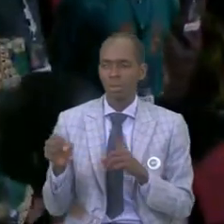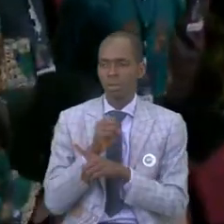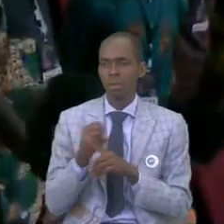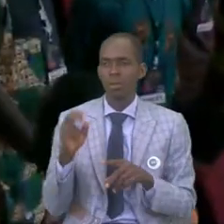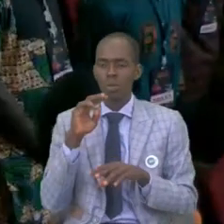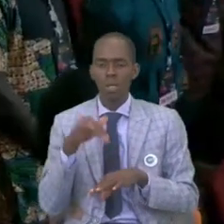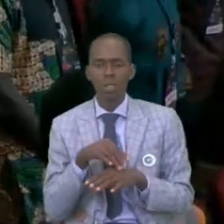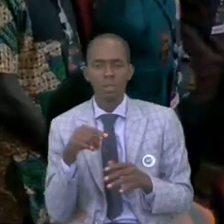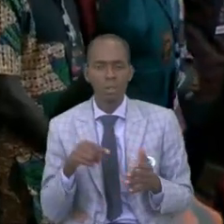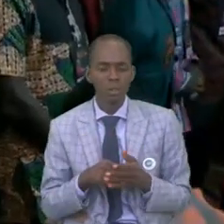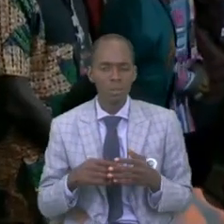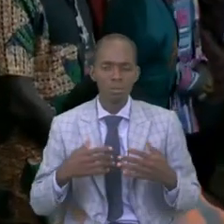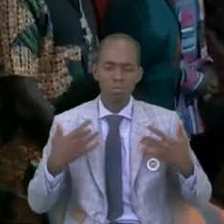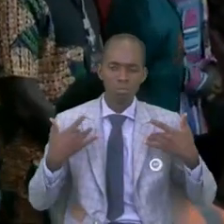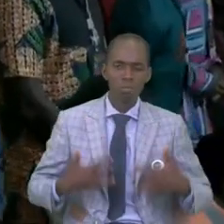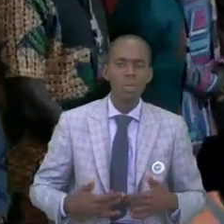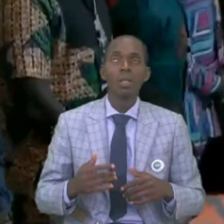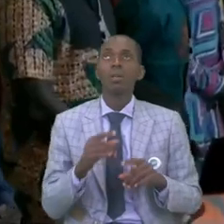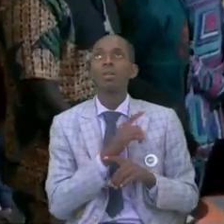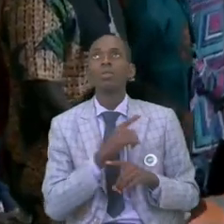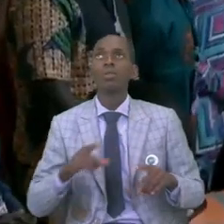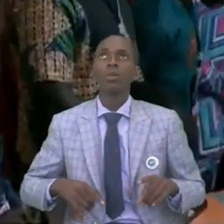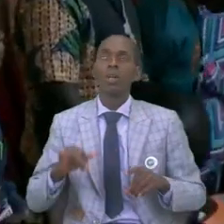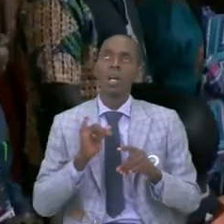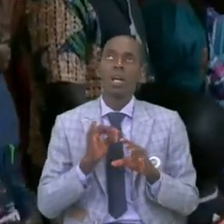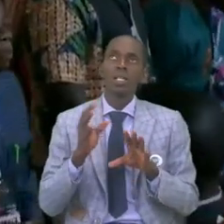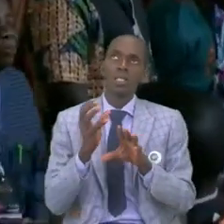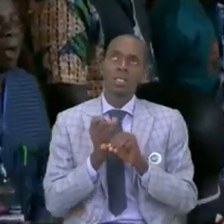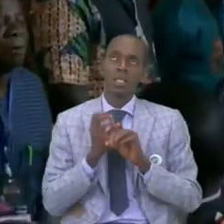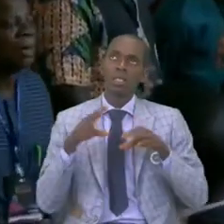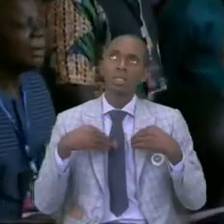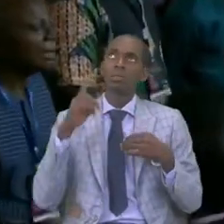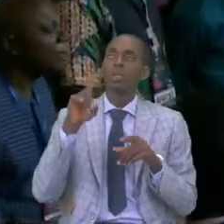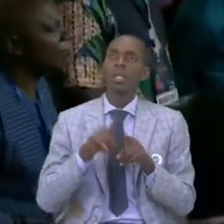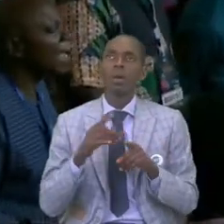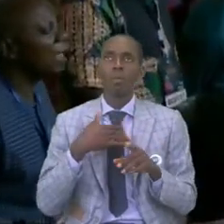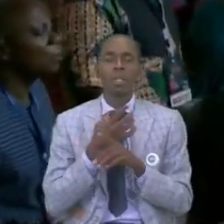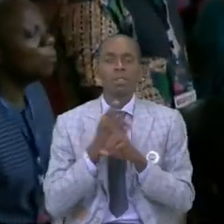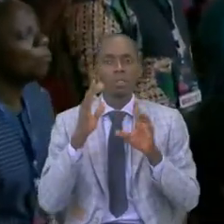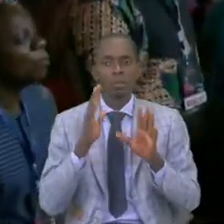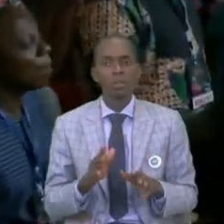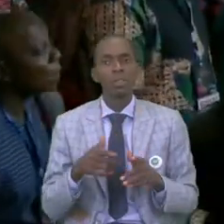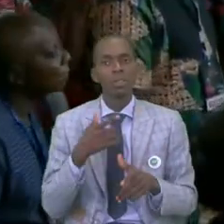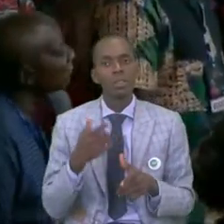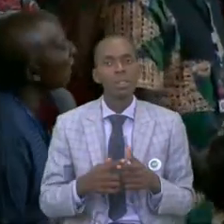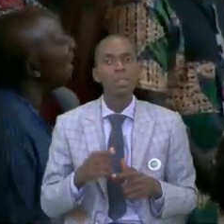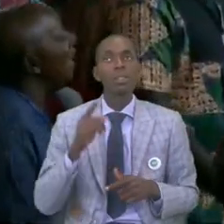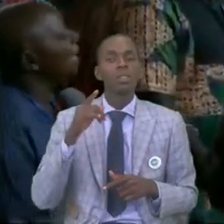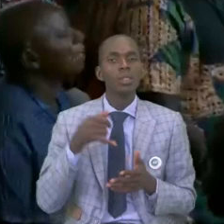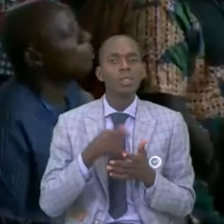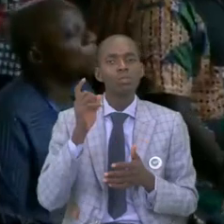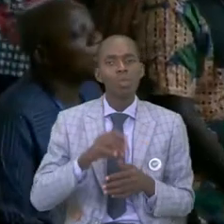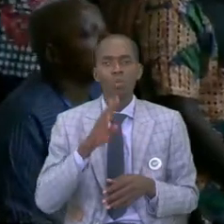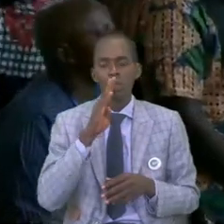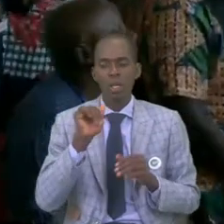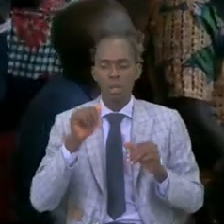this affliction. I take you as my deliverer. Then it must be a personal decision,